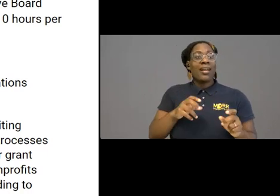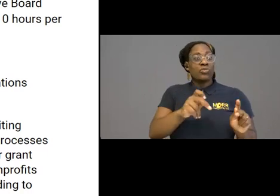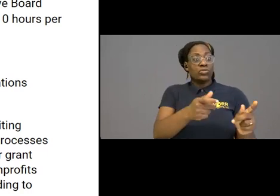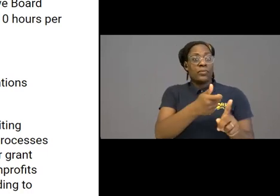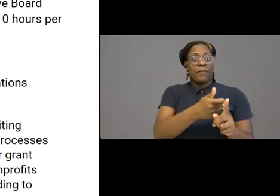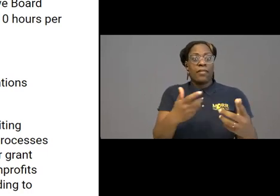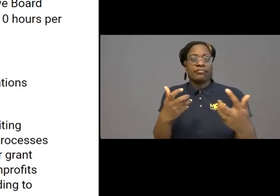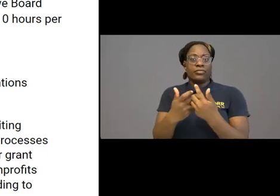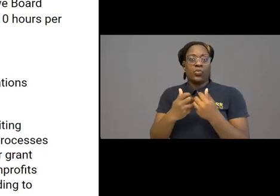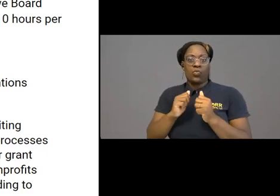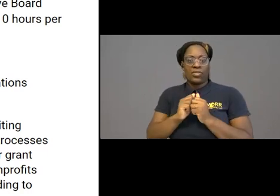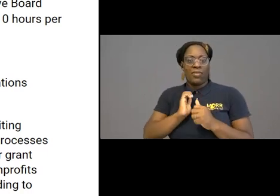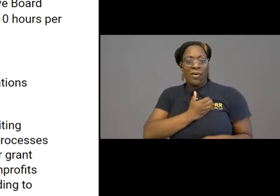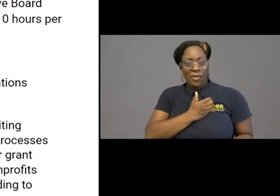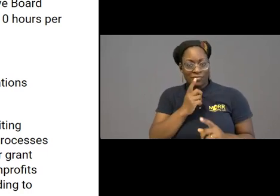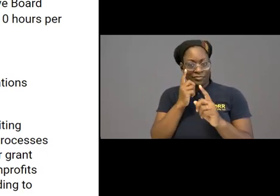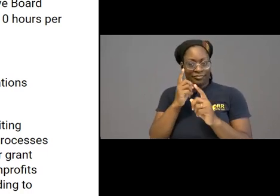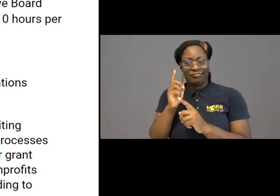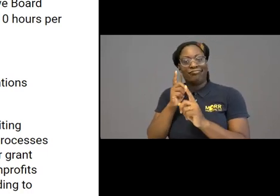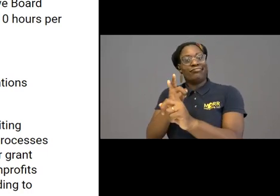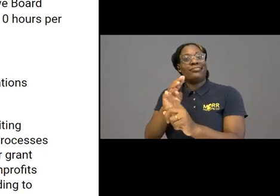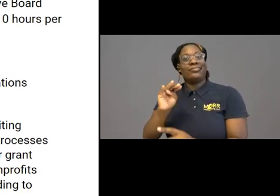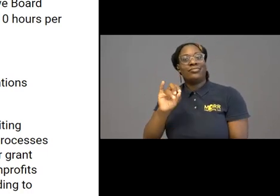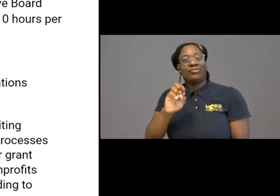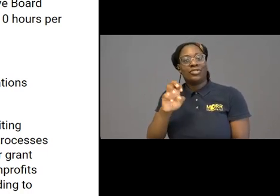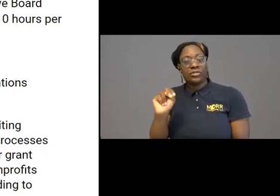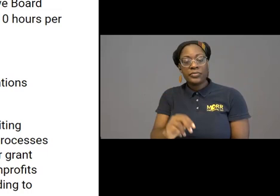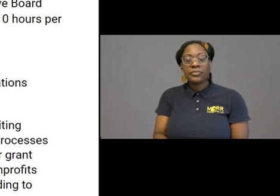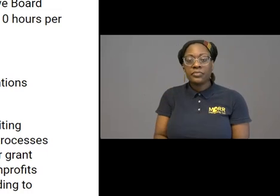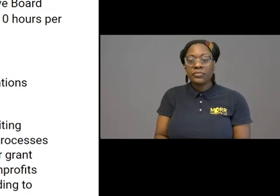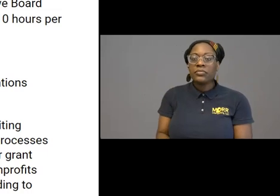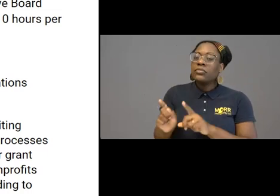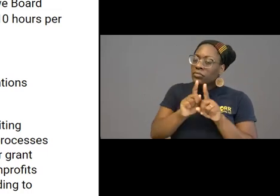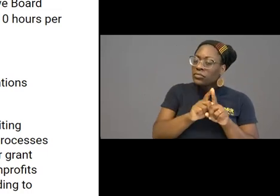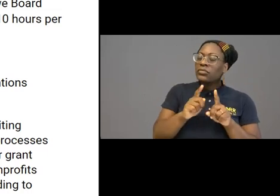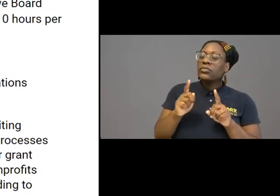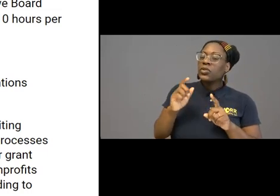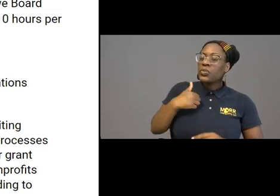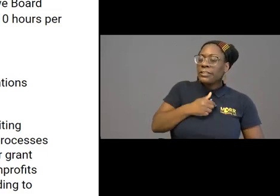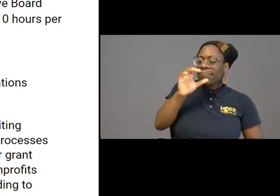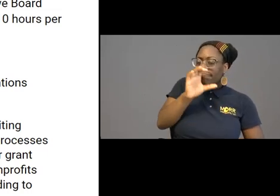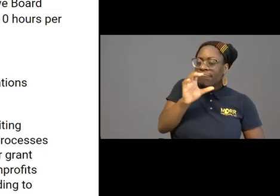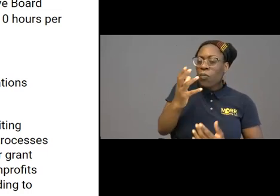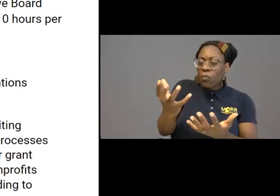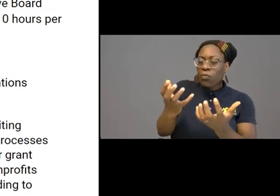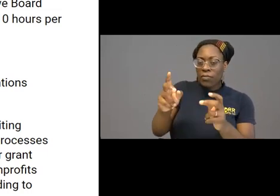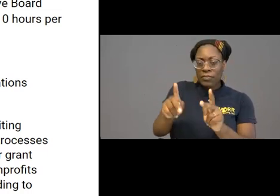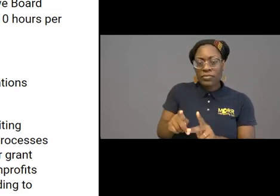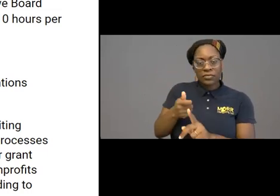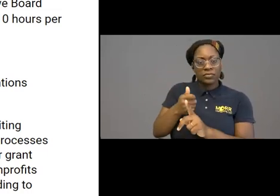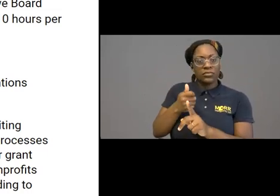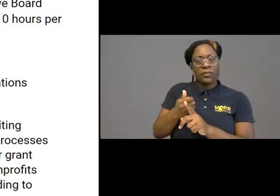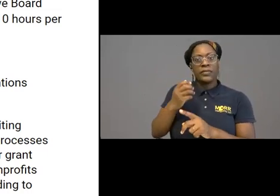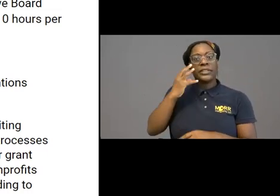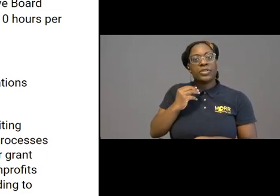We're looking for someone who has some experience with grants, especially for nonprofits and professional organizations, but